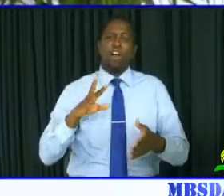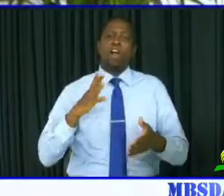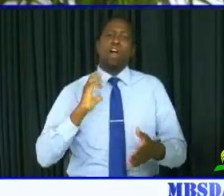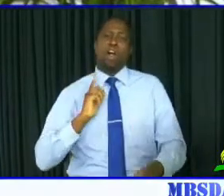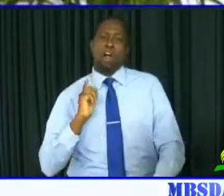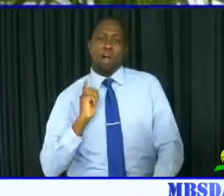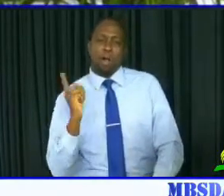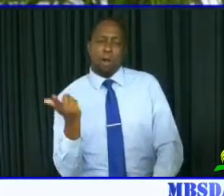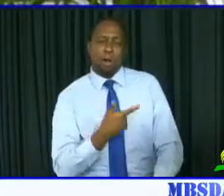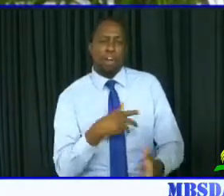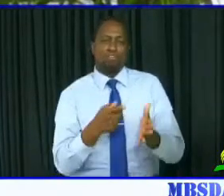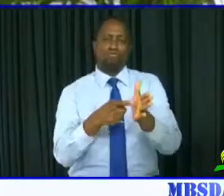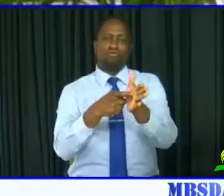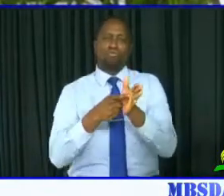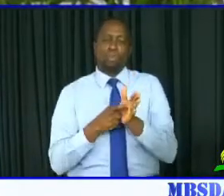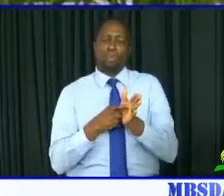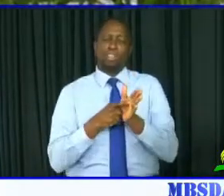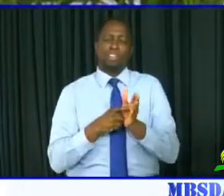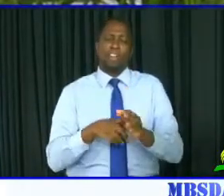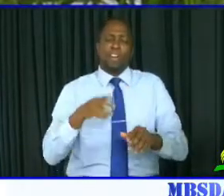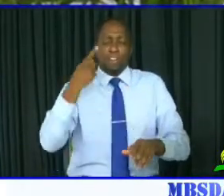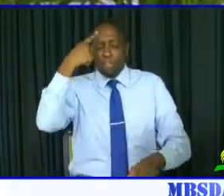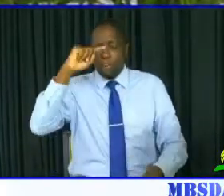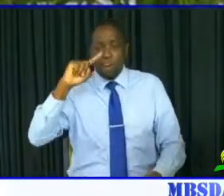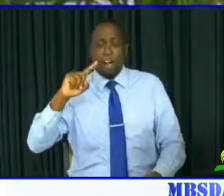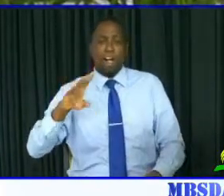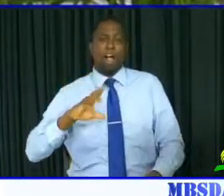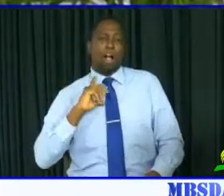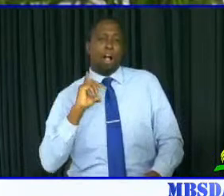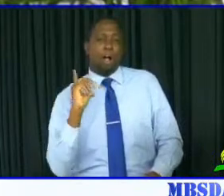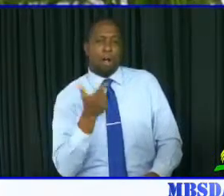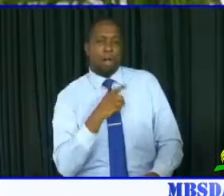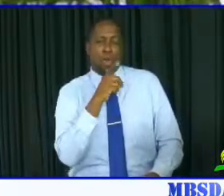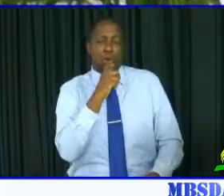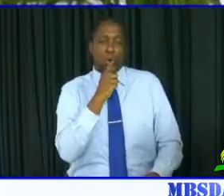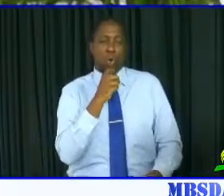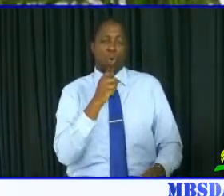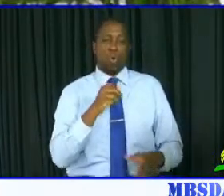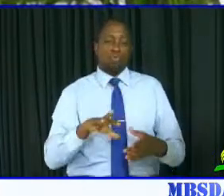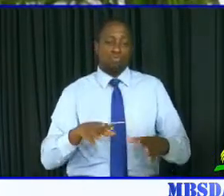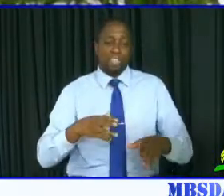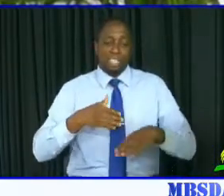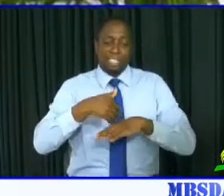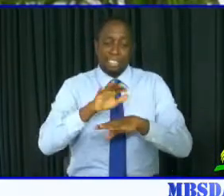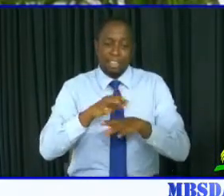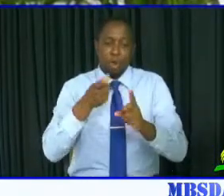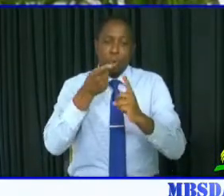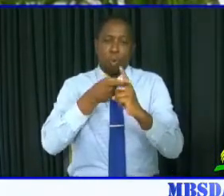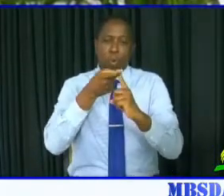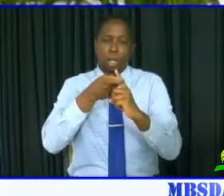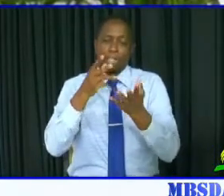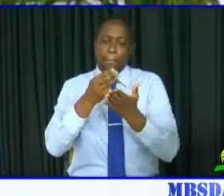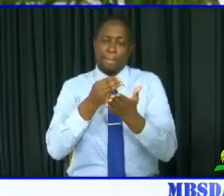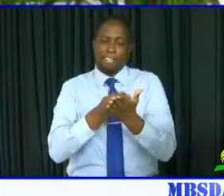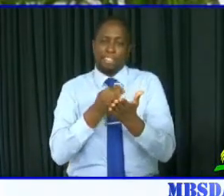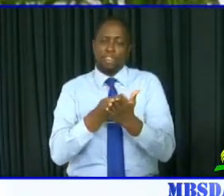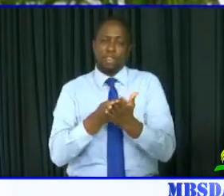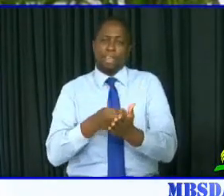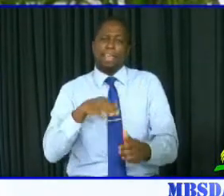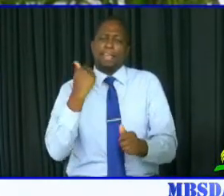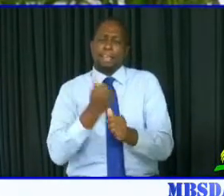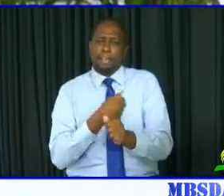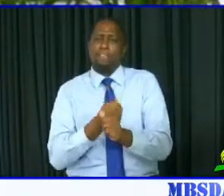for each individual who has typed, who have called, who have sent in a WhatsApp message, every individual who